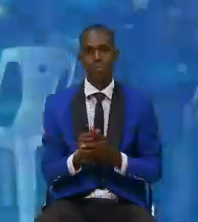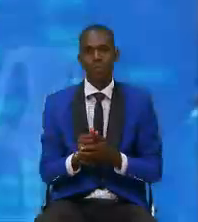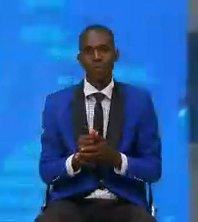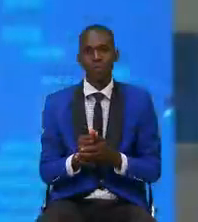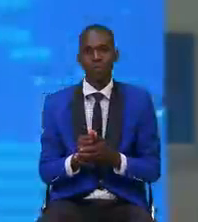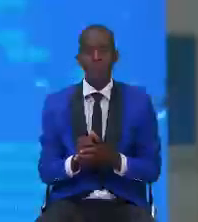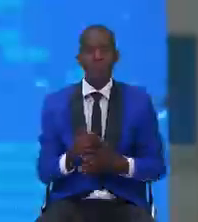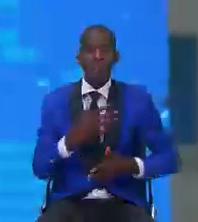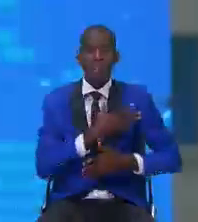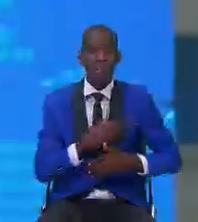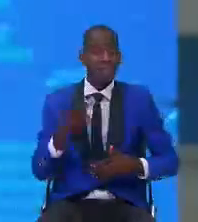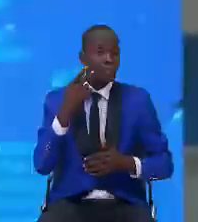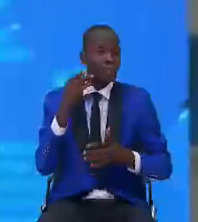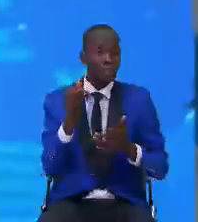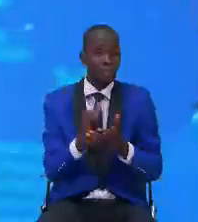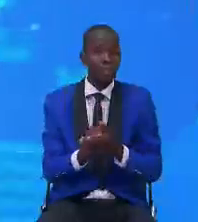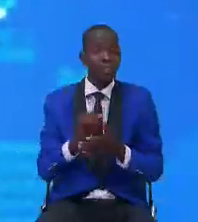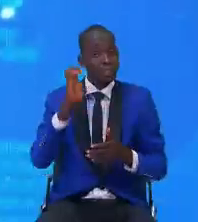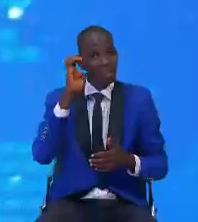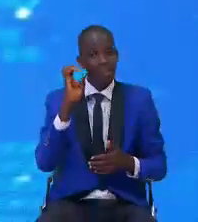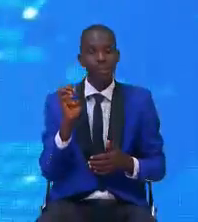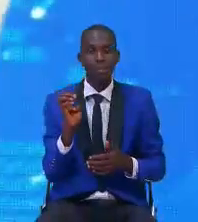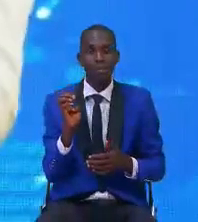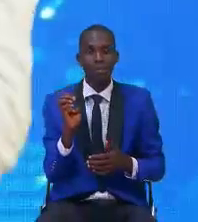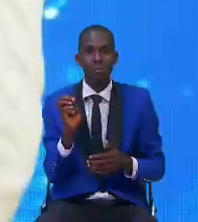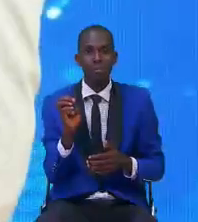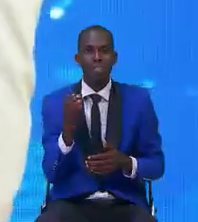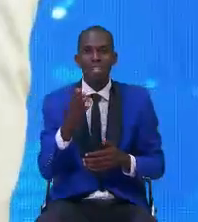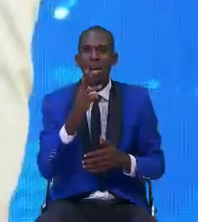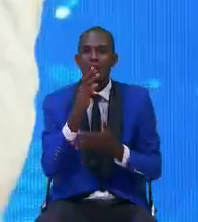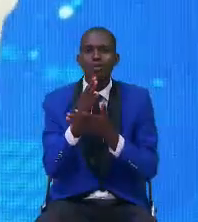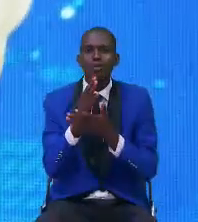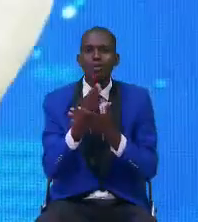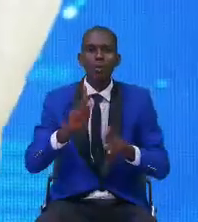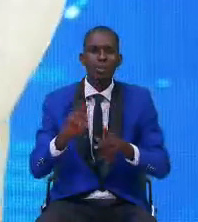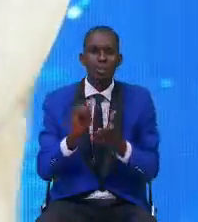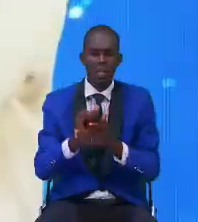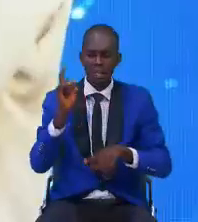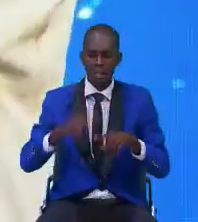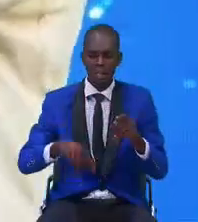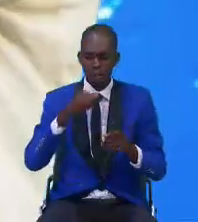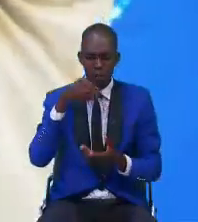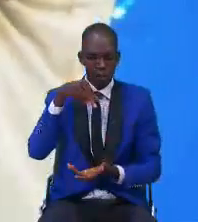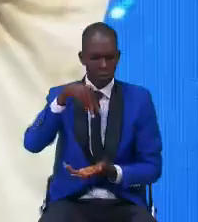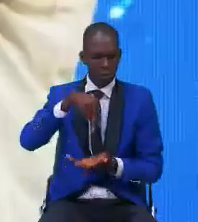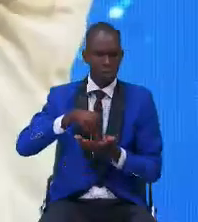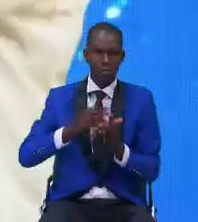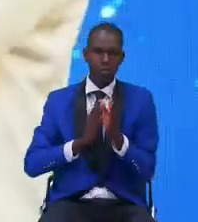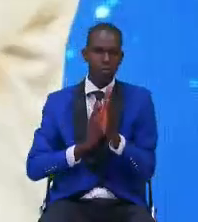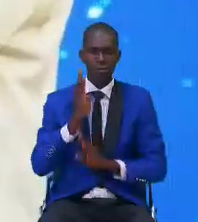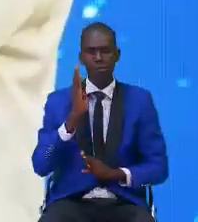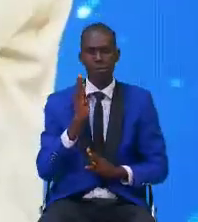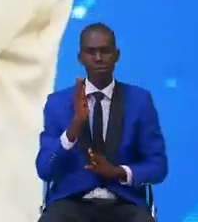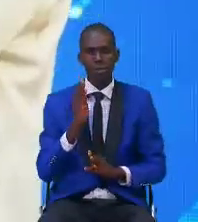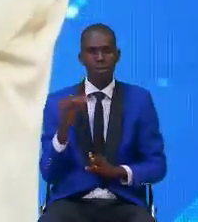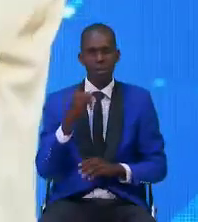wayward. He hid his real life, and then waywardness came in. There are people like that. They can't stand